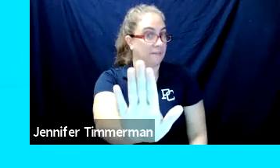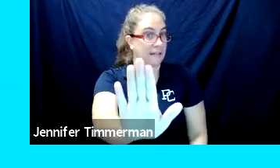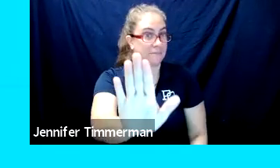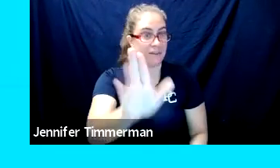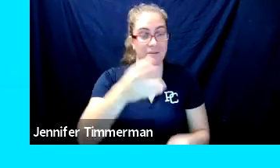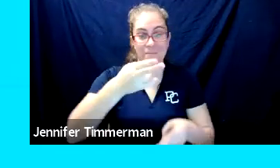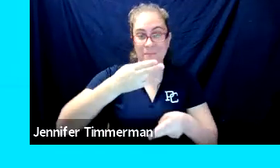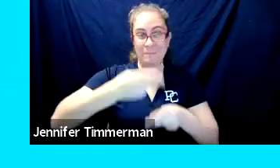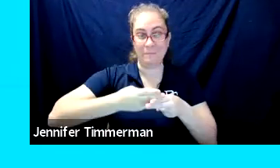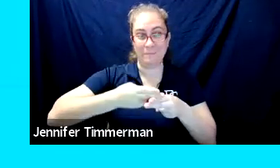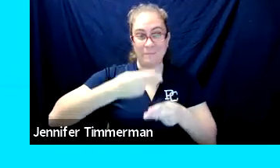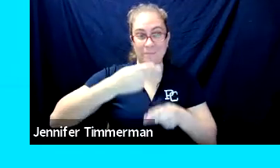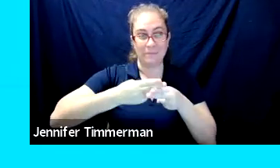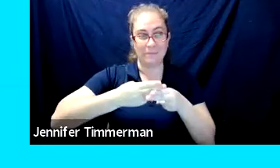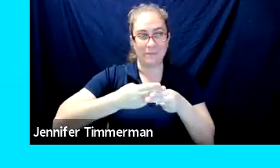I mistyped there.